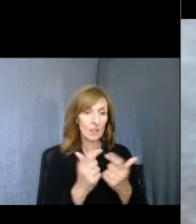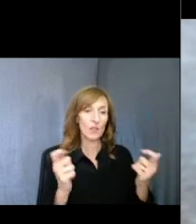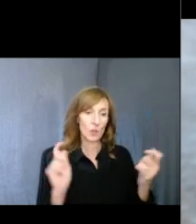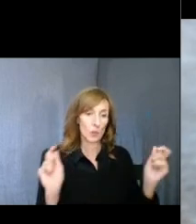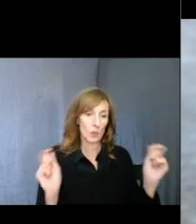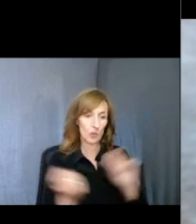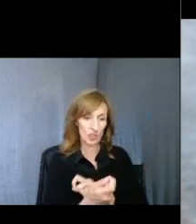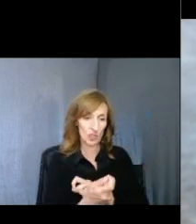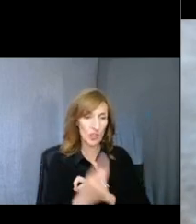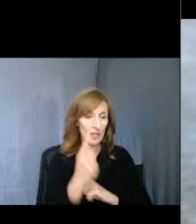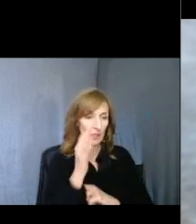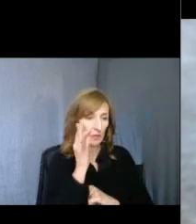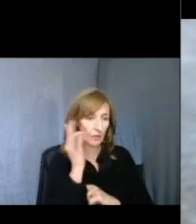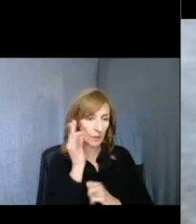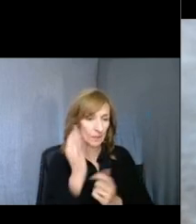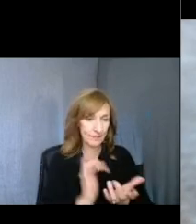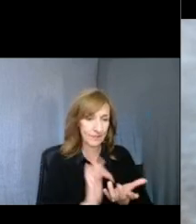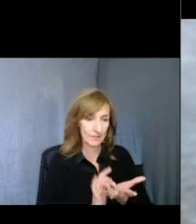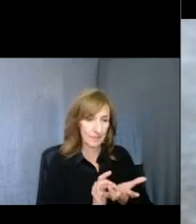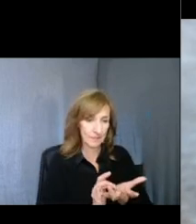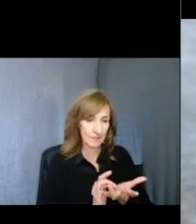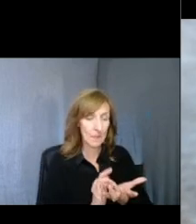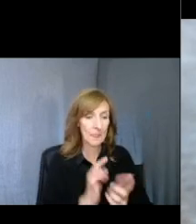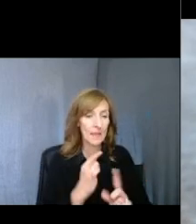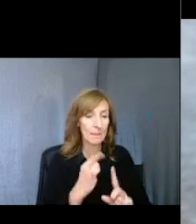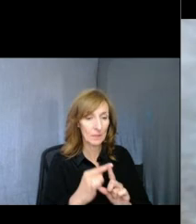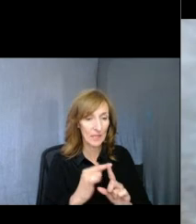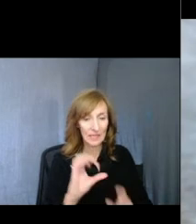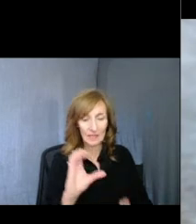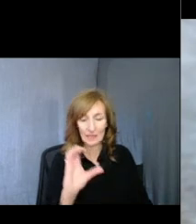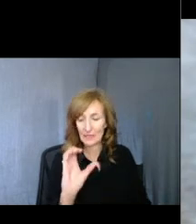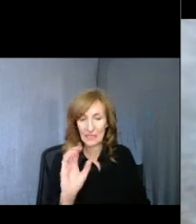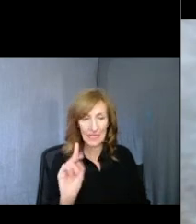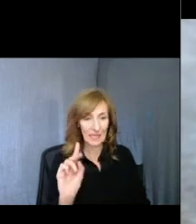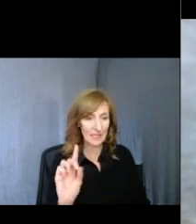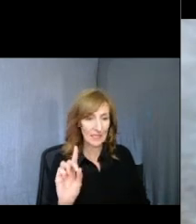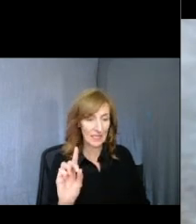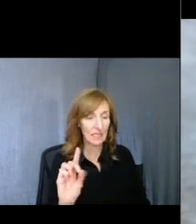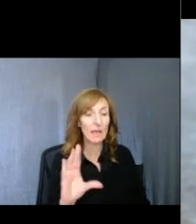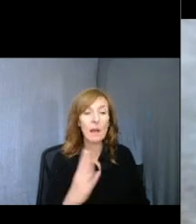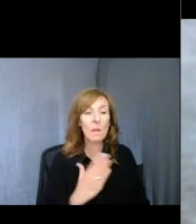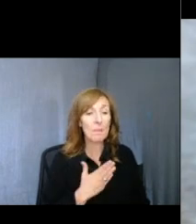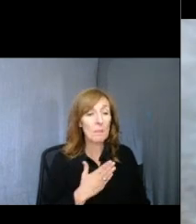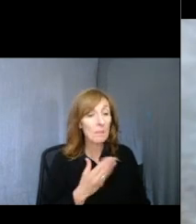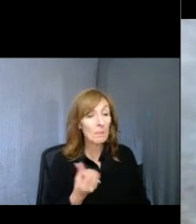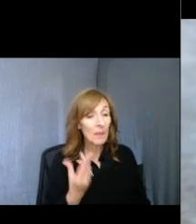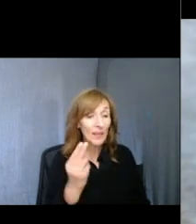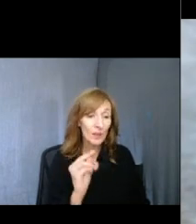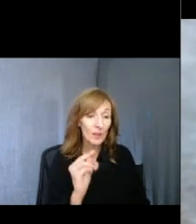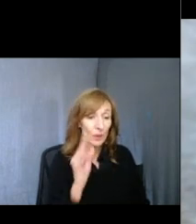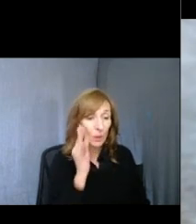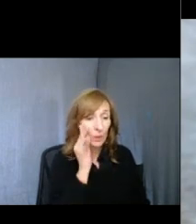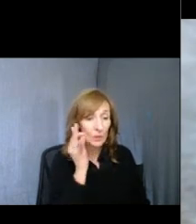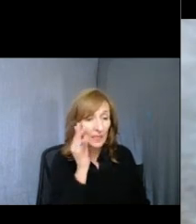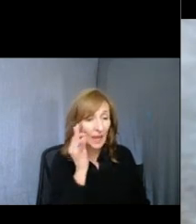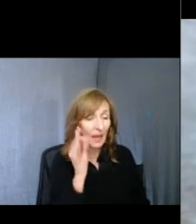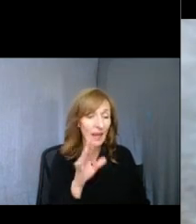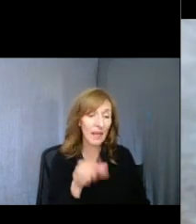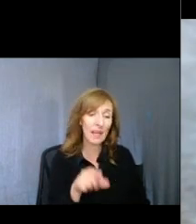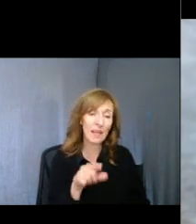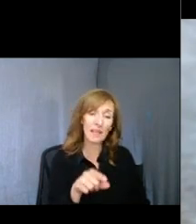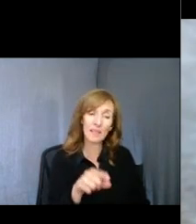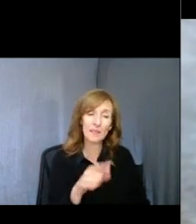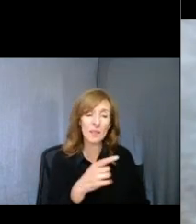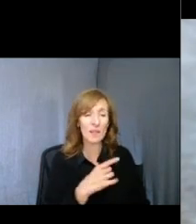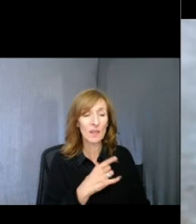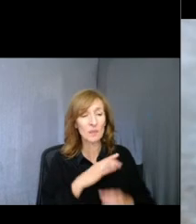also for kidney disease. My own cat that suffered from kidney disease, she was just so stressed her whole life. And I thought, how